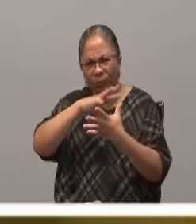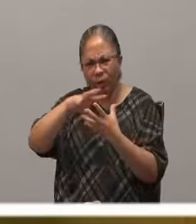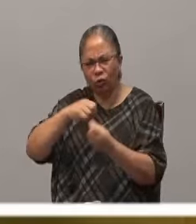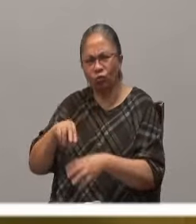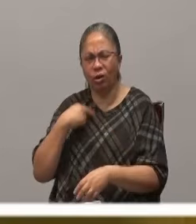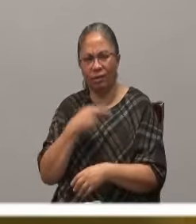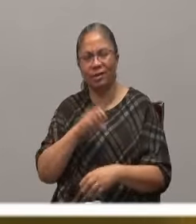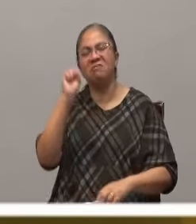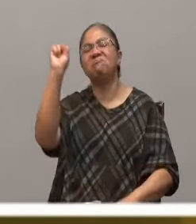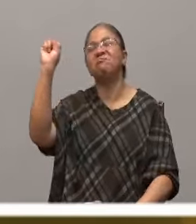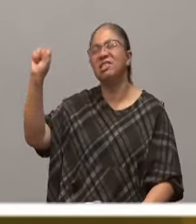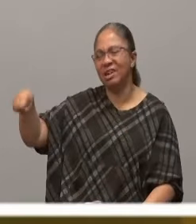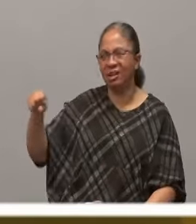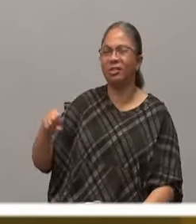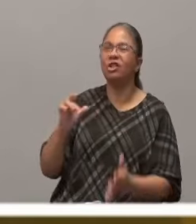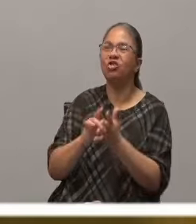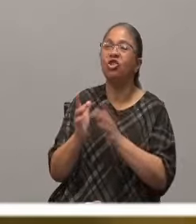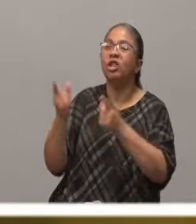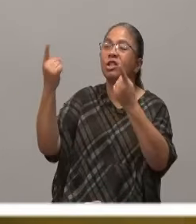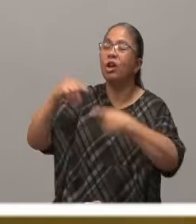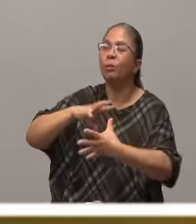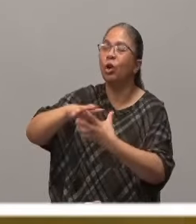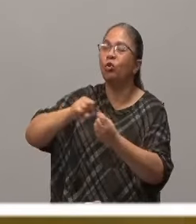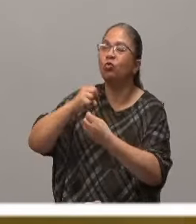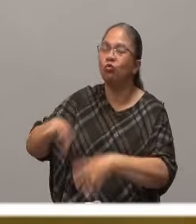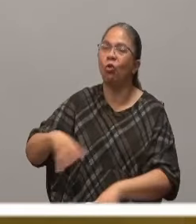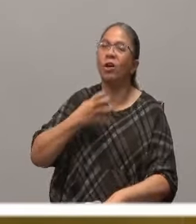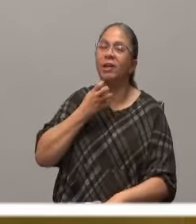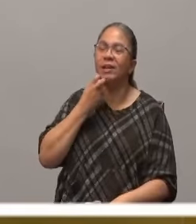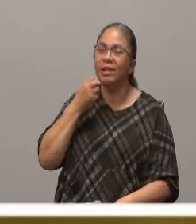Yes, he came to destroy evil.